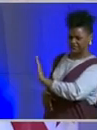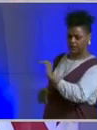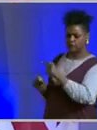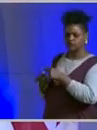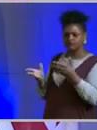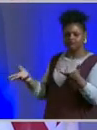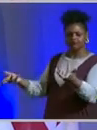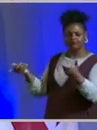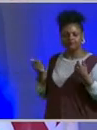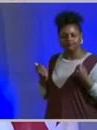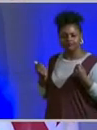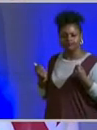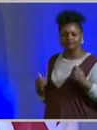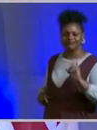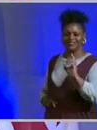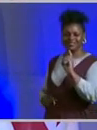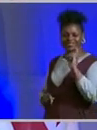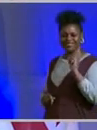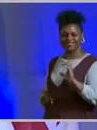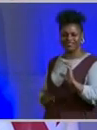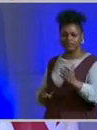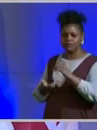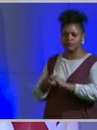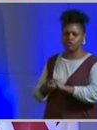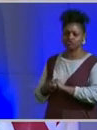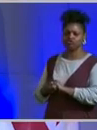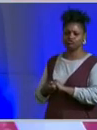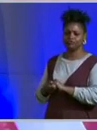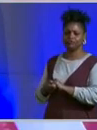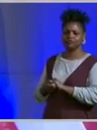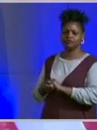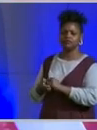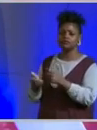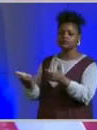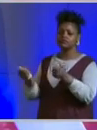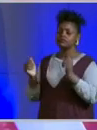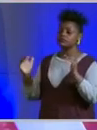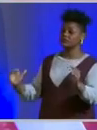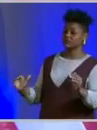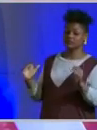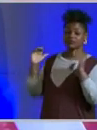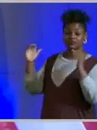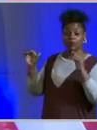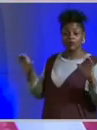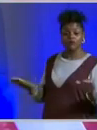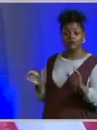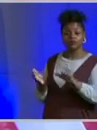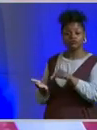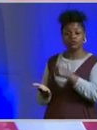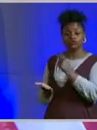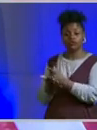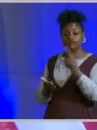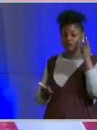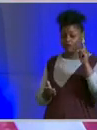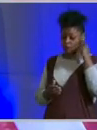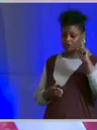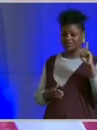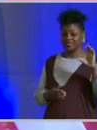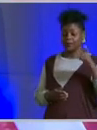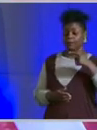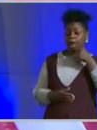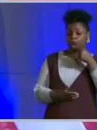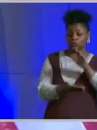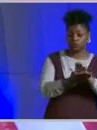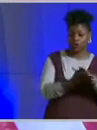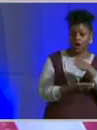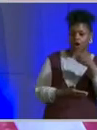that's the DC University Partnership. We've been able to attract high-performing graduates from DC public and public charter schools.